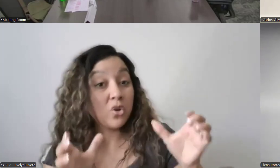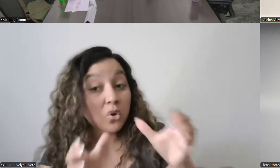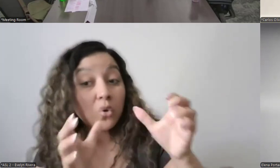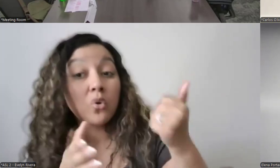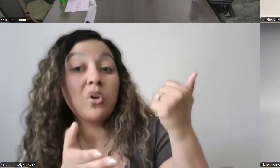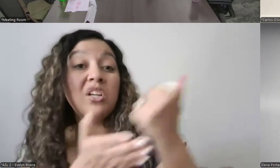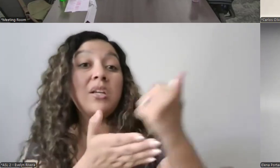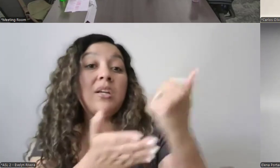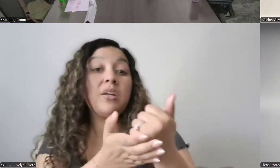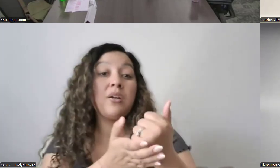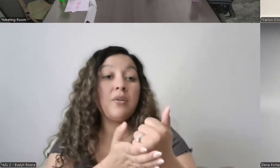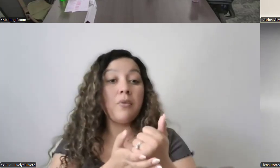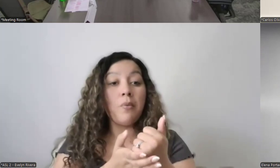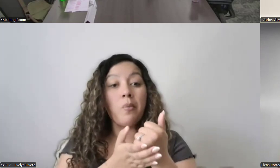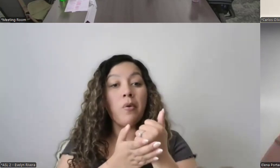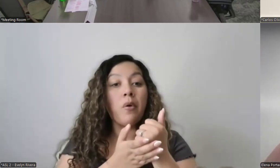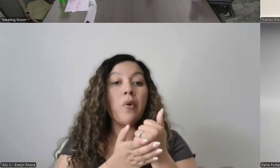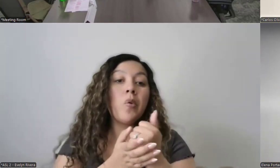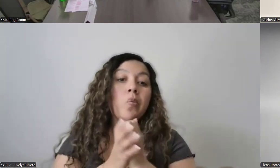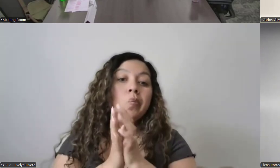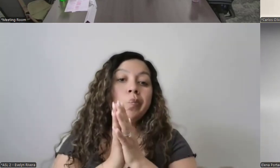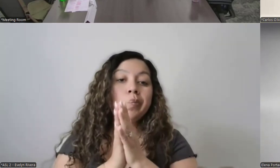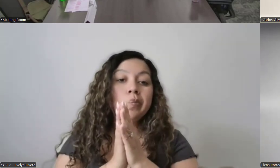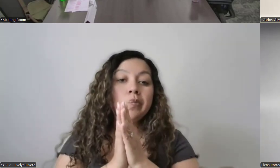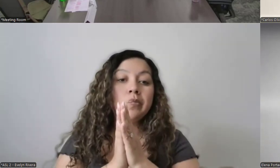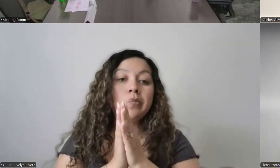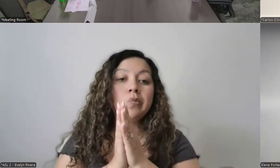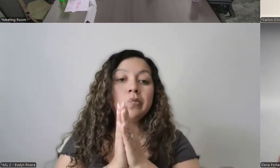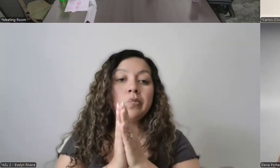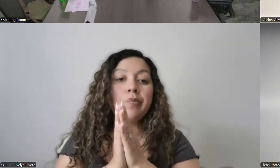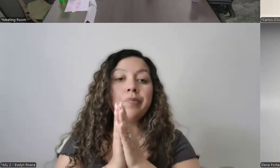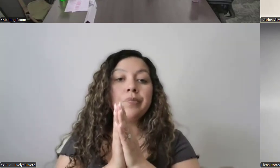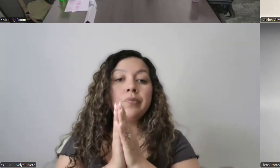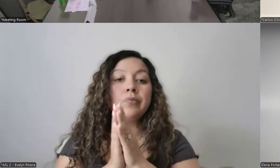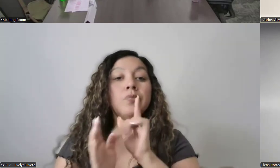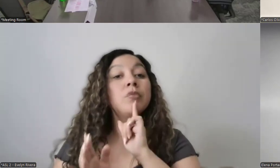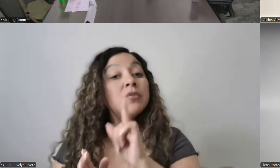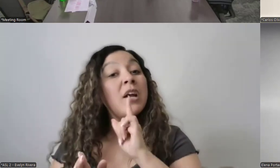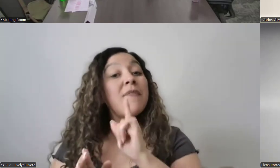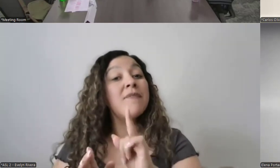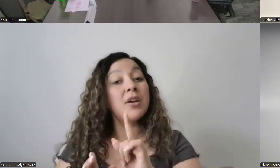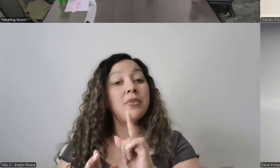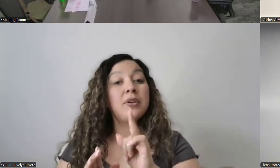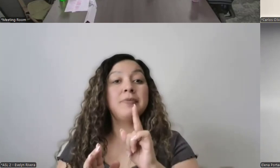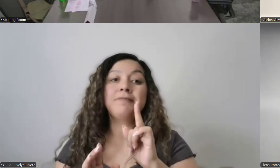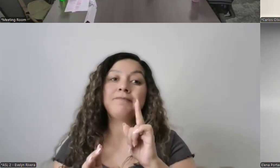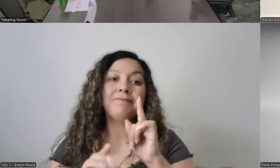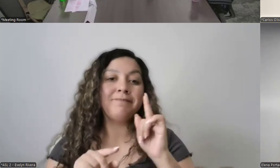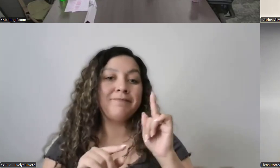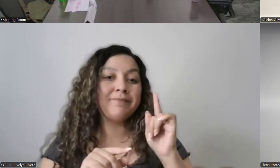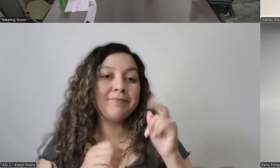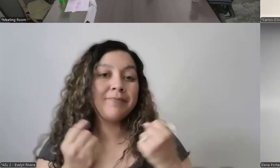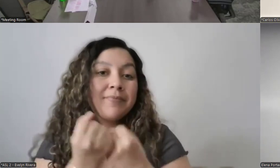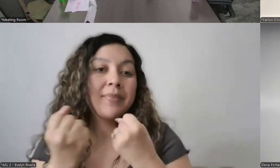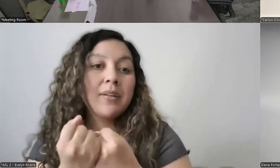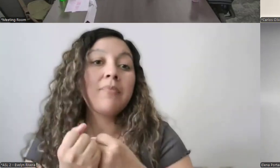And Danish are very independent, but the officer and her quote is, "It's my